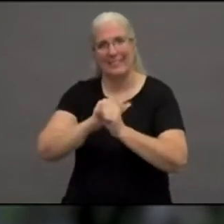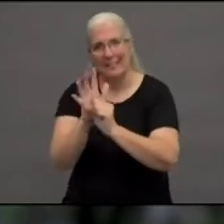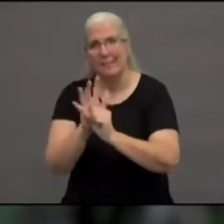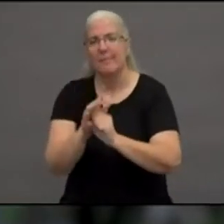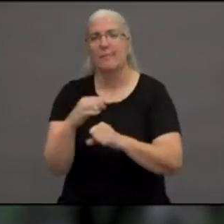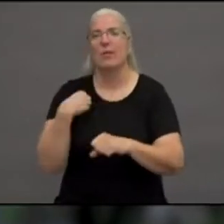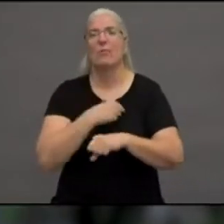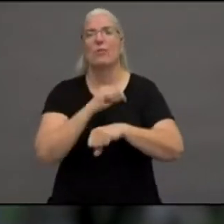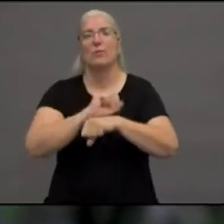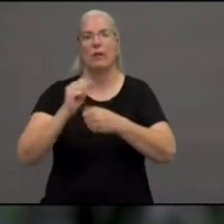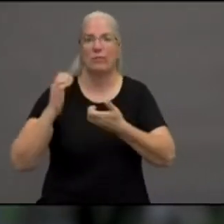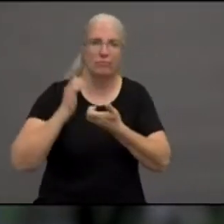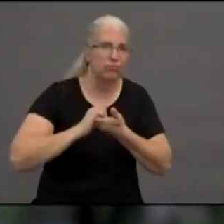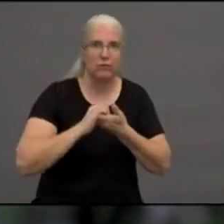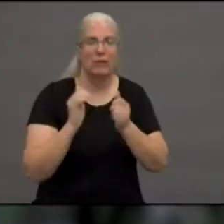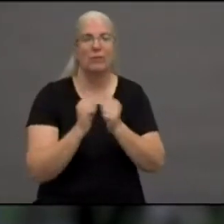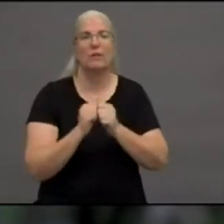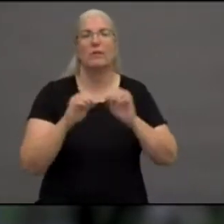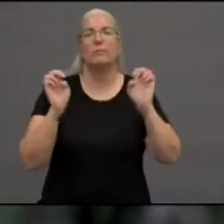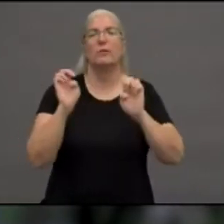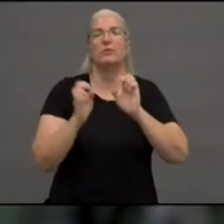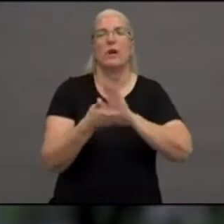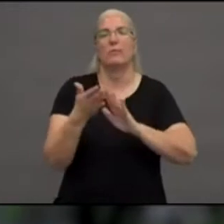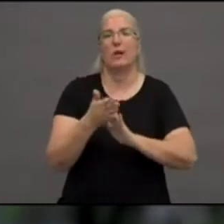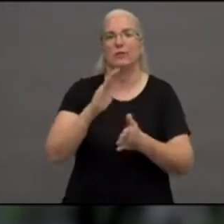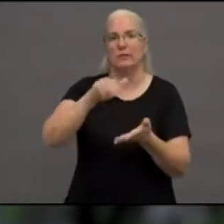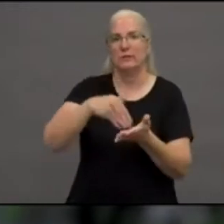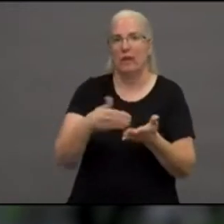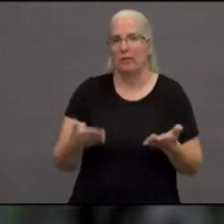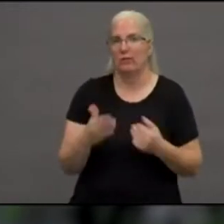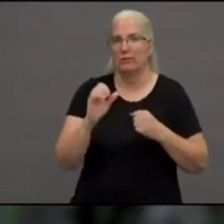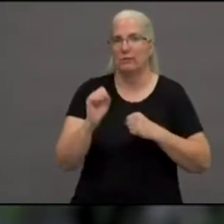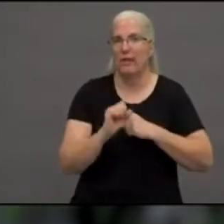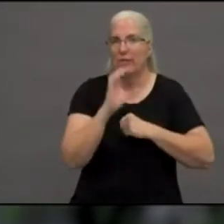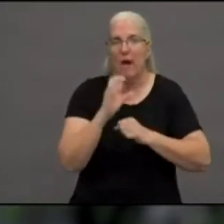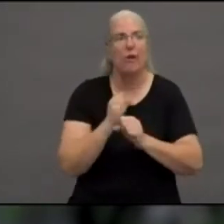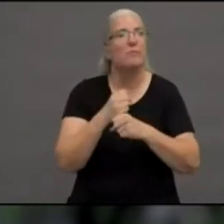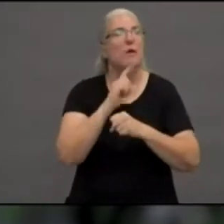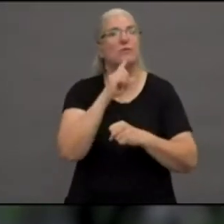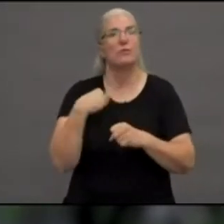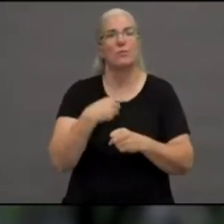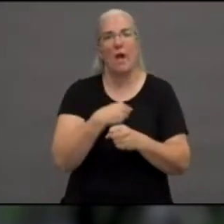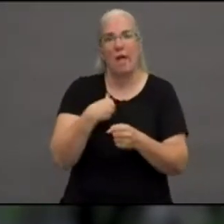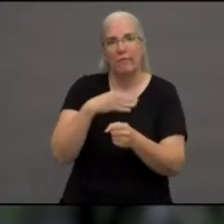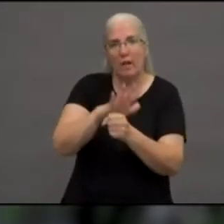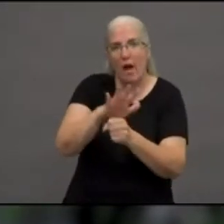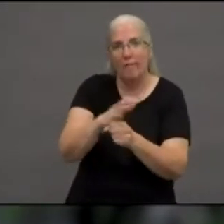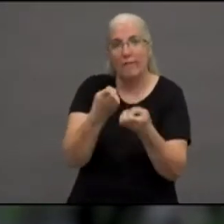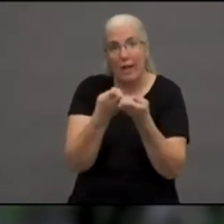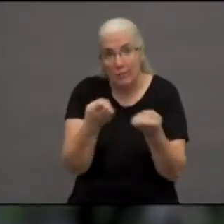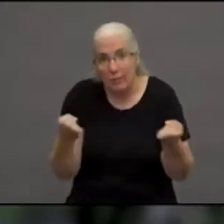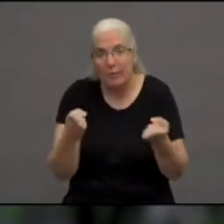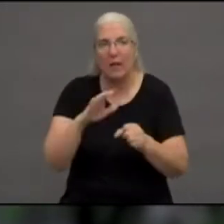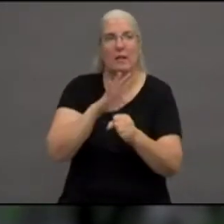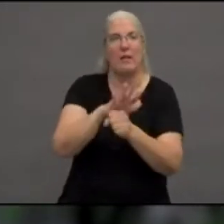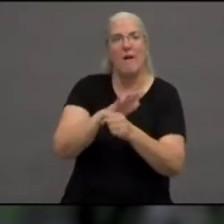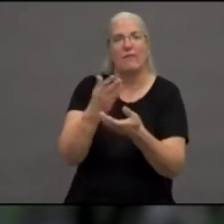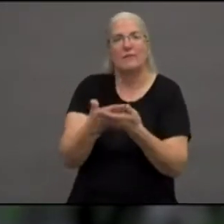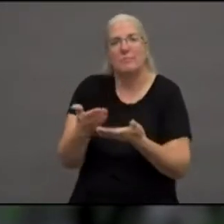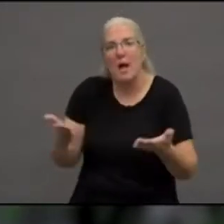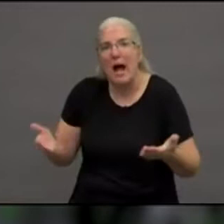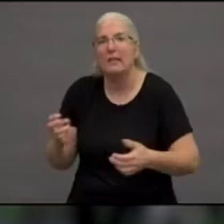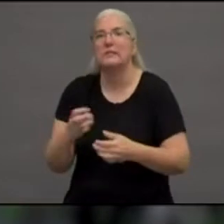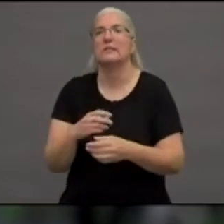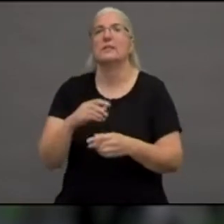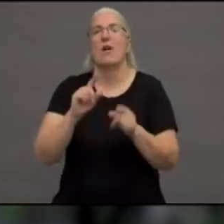EOC to make sure we have the proper supplies, equipment, in addition to our surge planning, to make sure we have enough